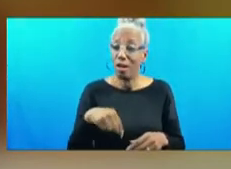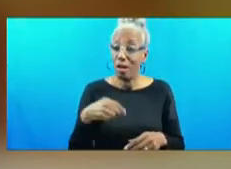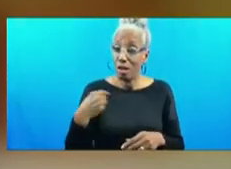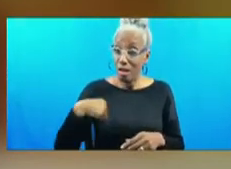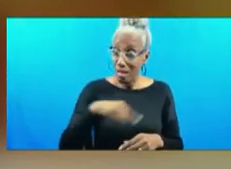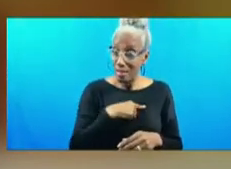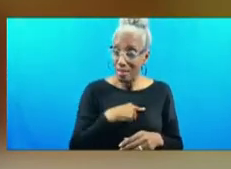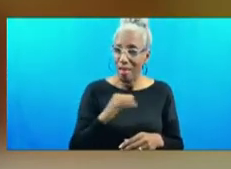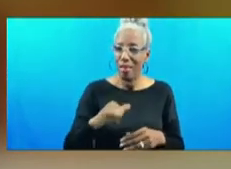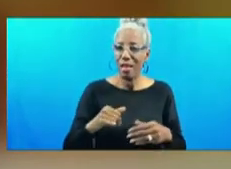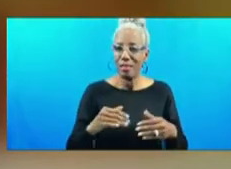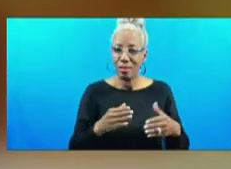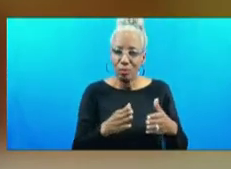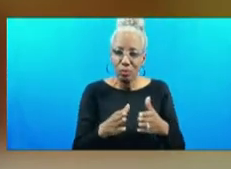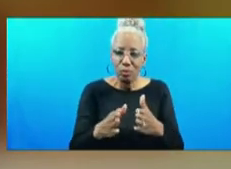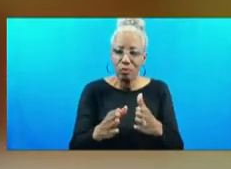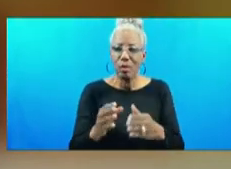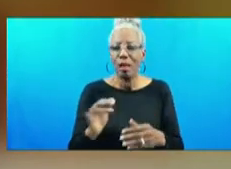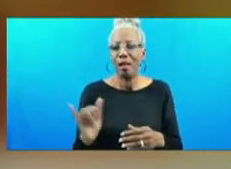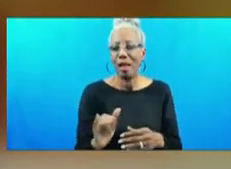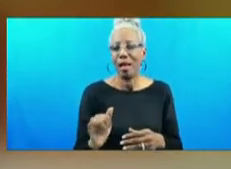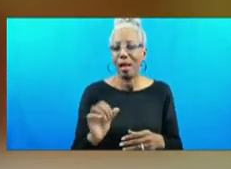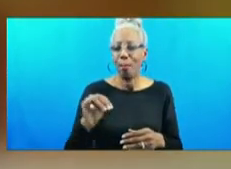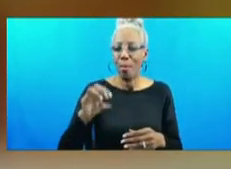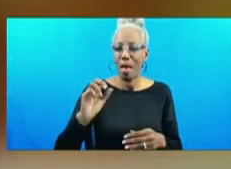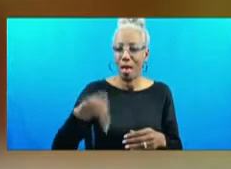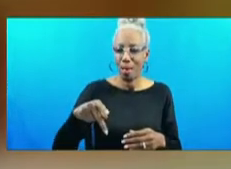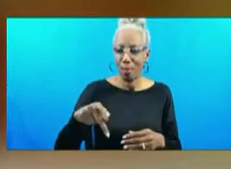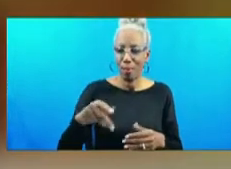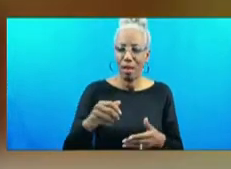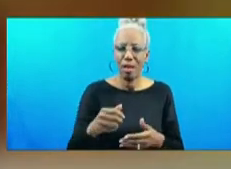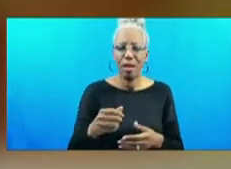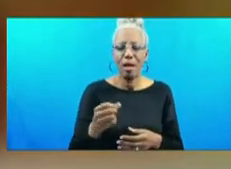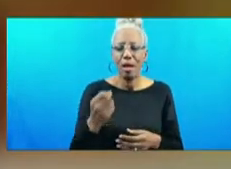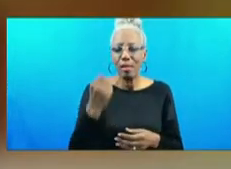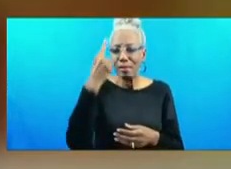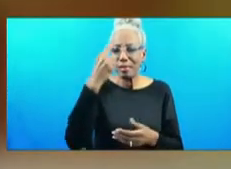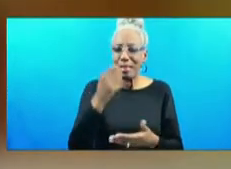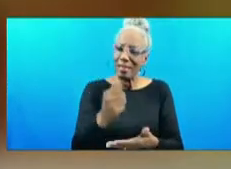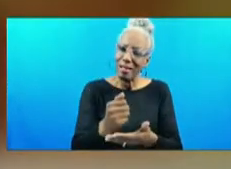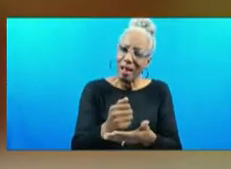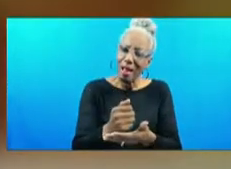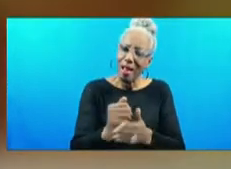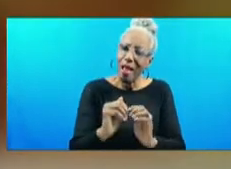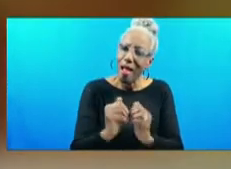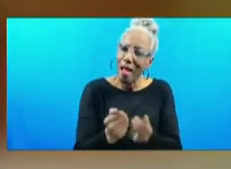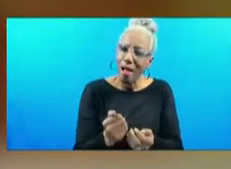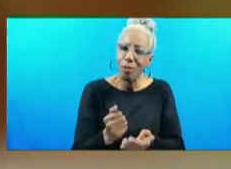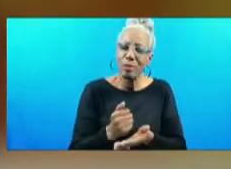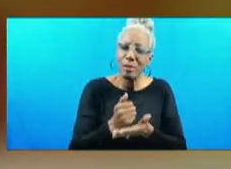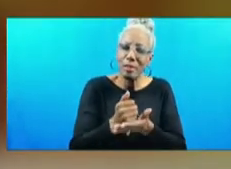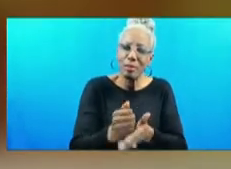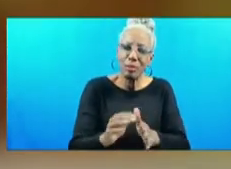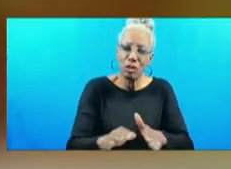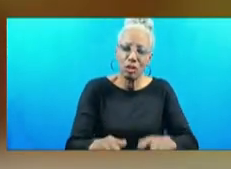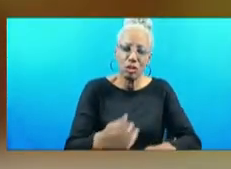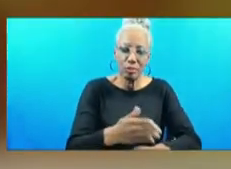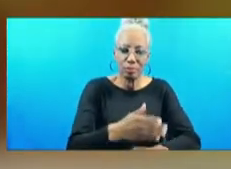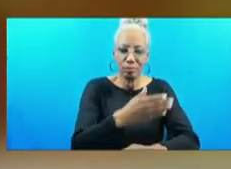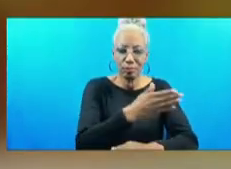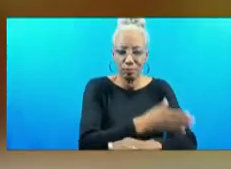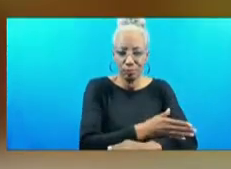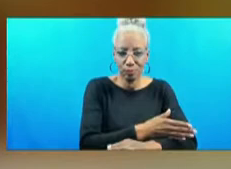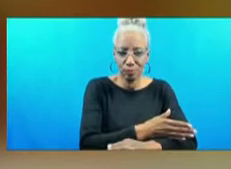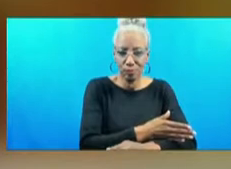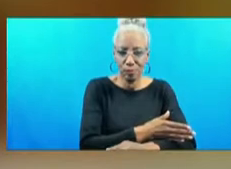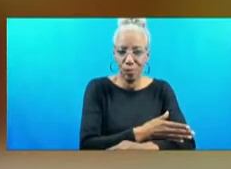are going to help us help our children recover, and we can then support it our homes. I was going to ask you about social and emotional supports,